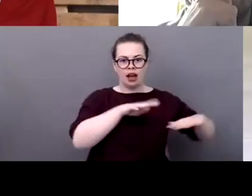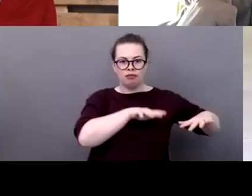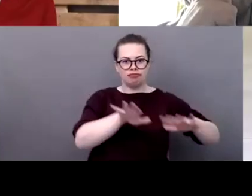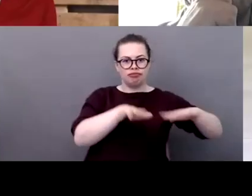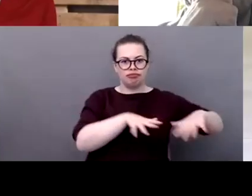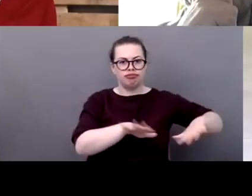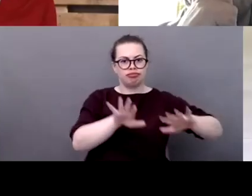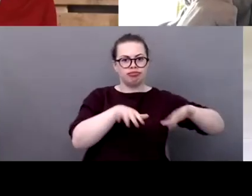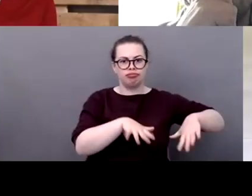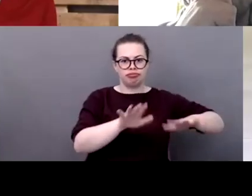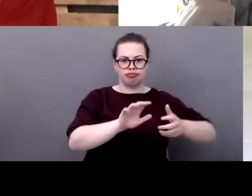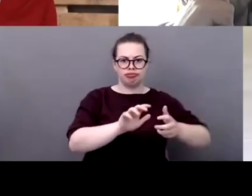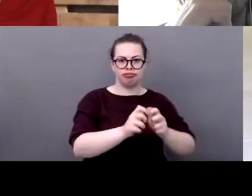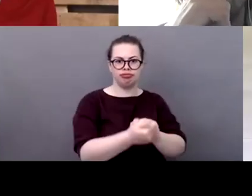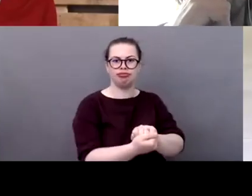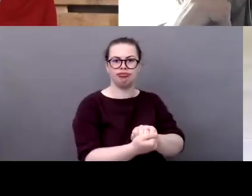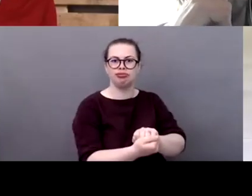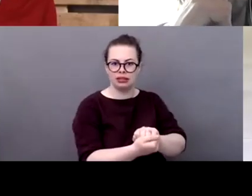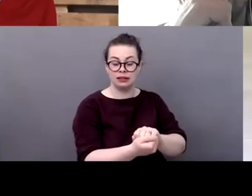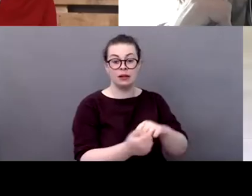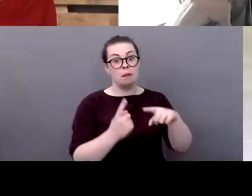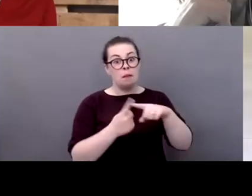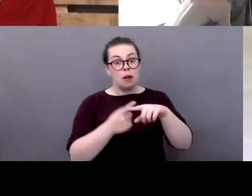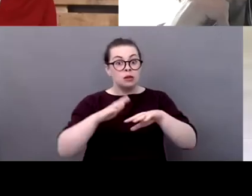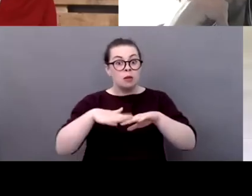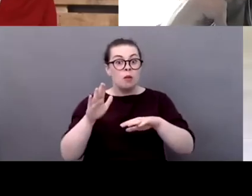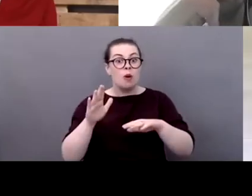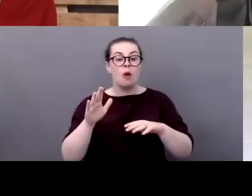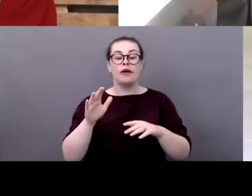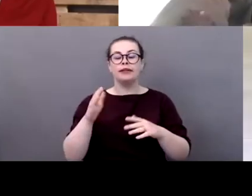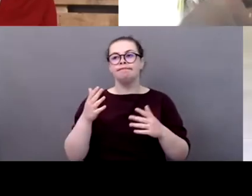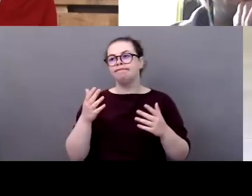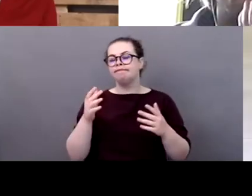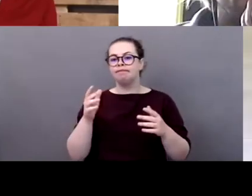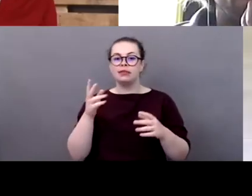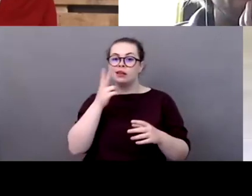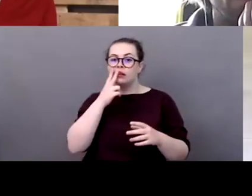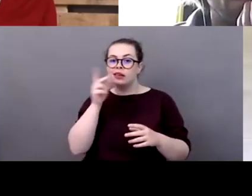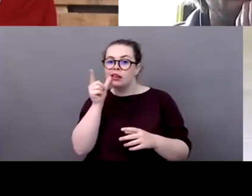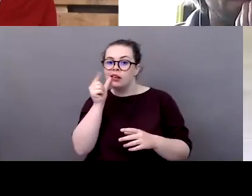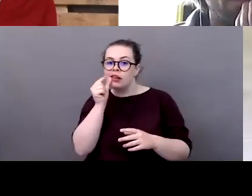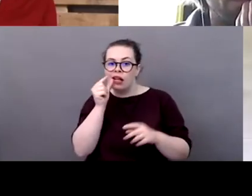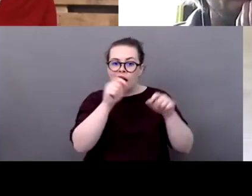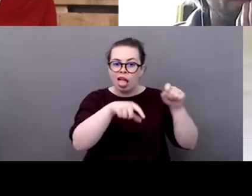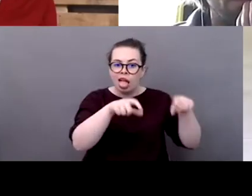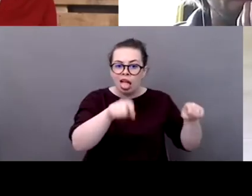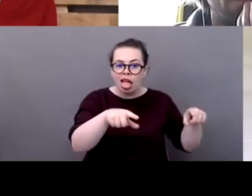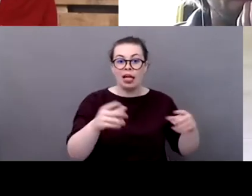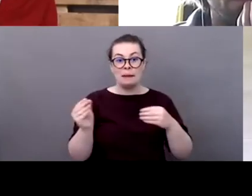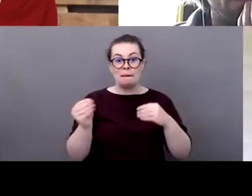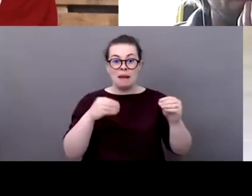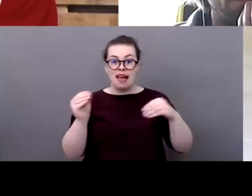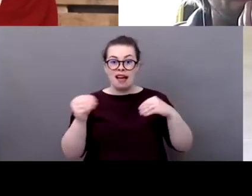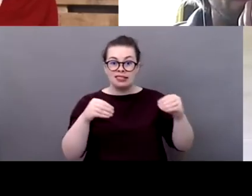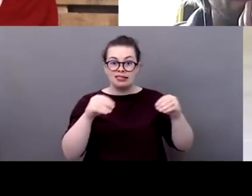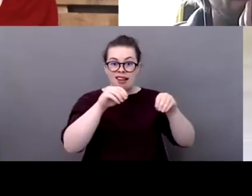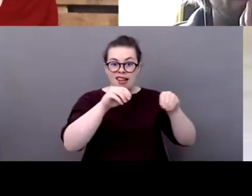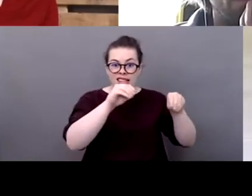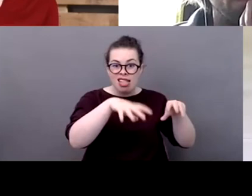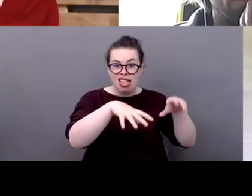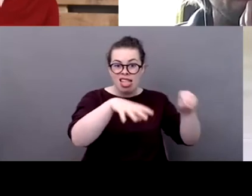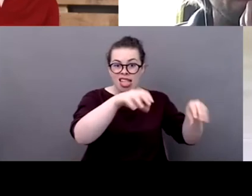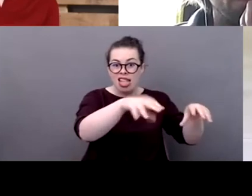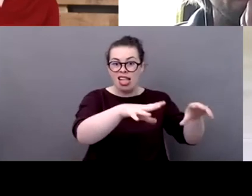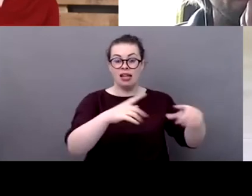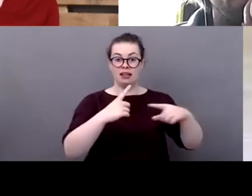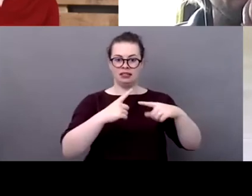there's the marine issue of marine litter, but also our bathing water quality and just the contamination and